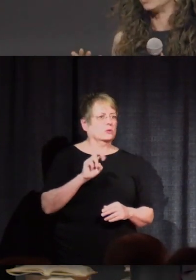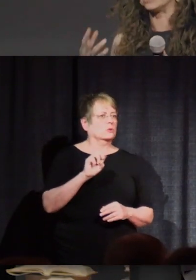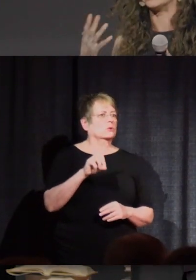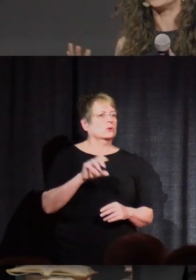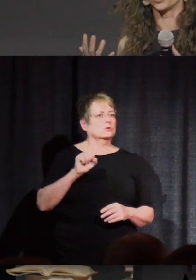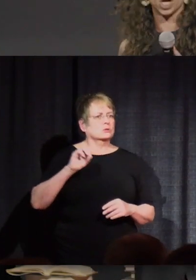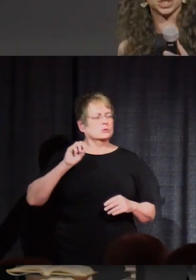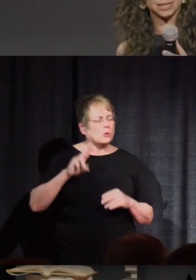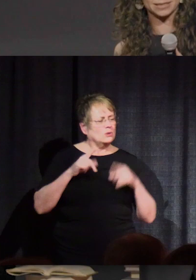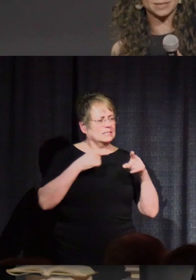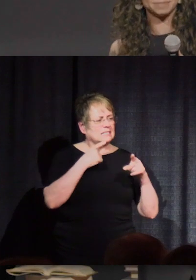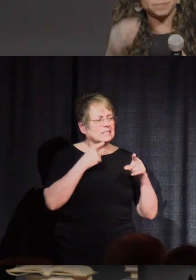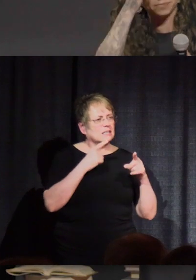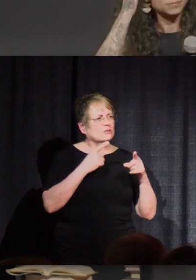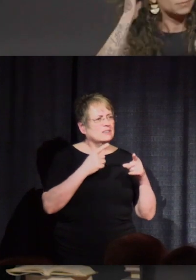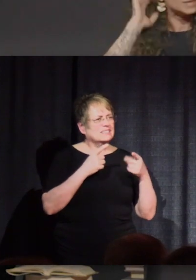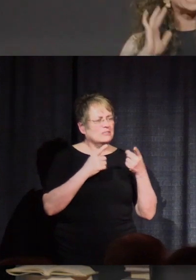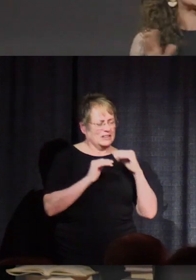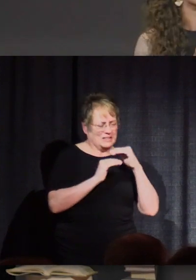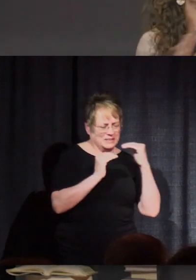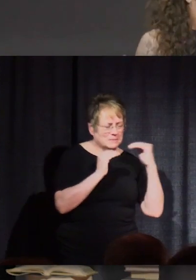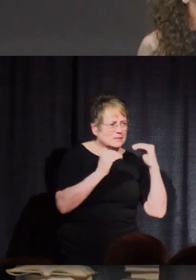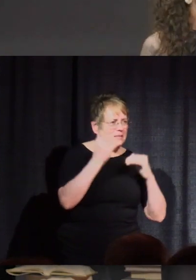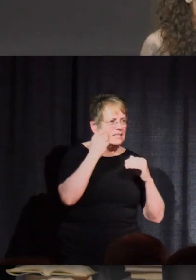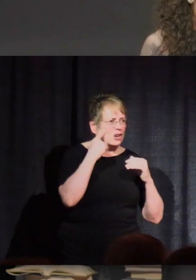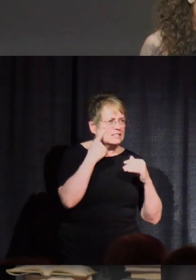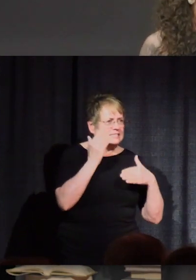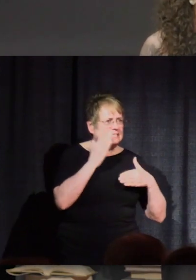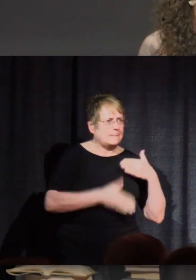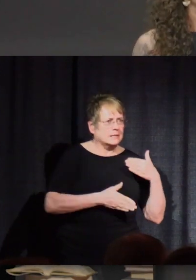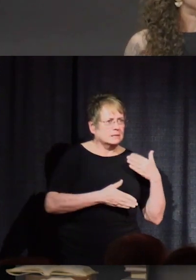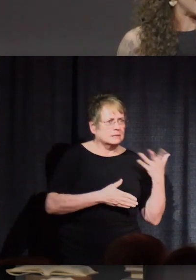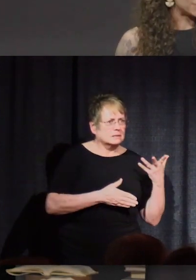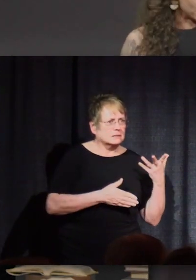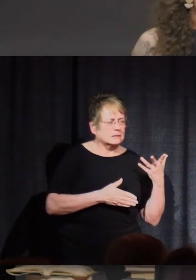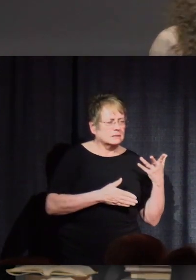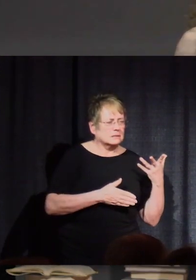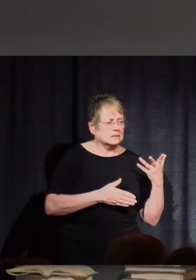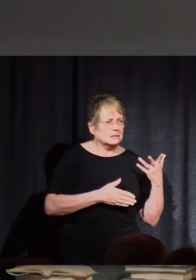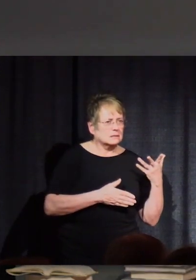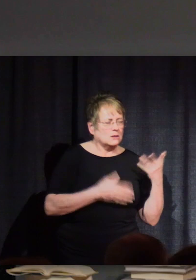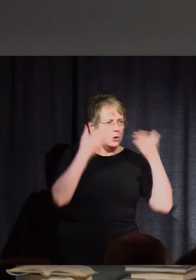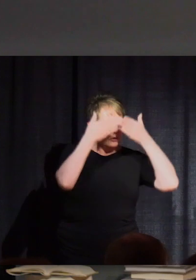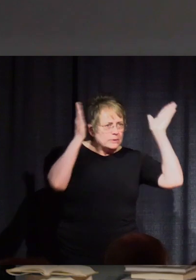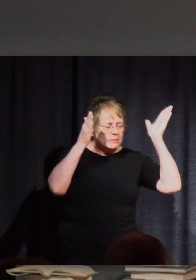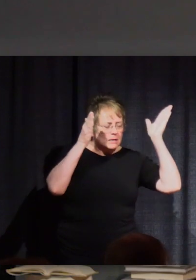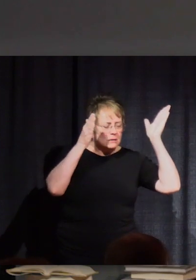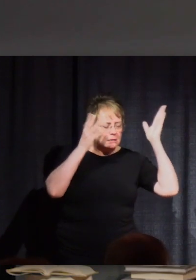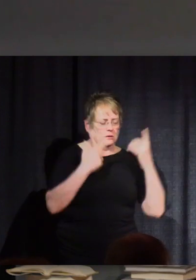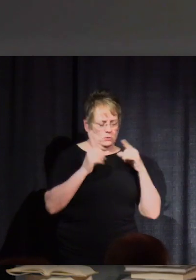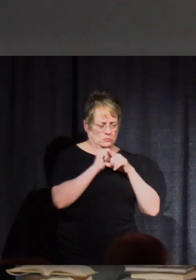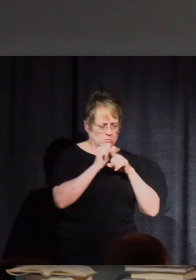emotions that limit your consciousness. And this immediately resonated with me. I was going to practice observing my